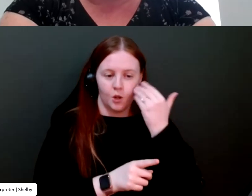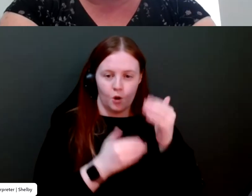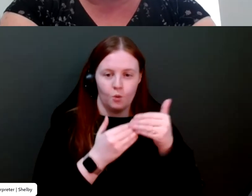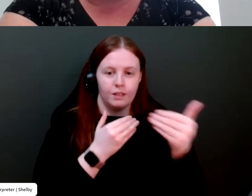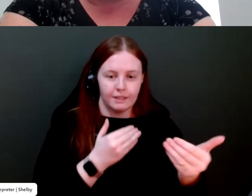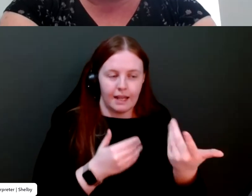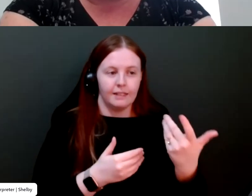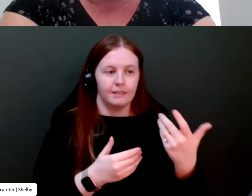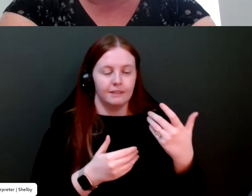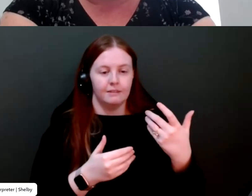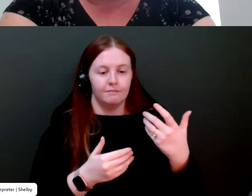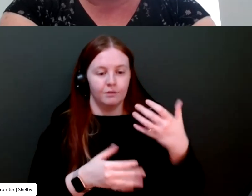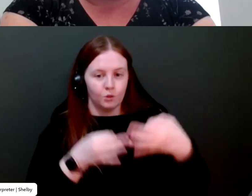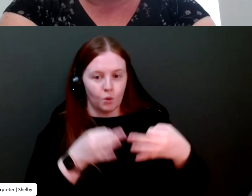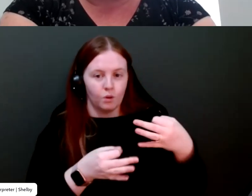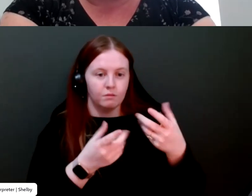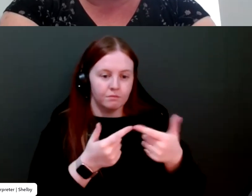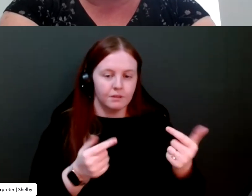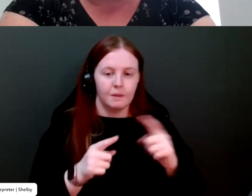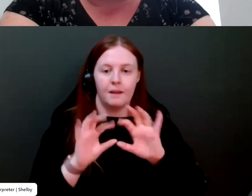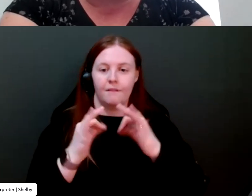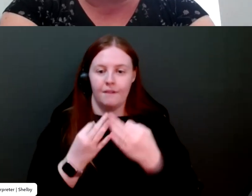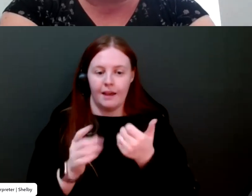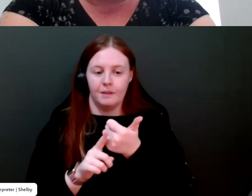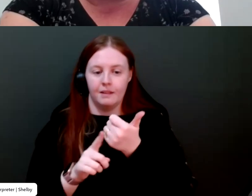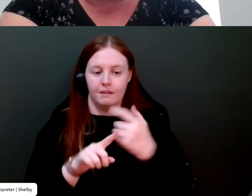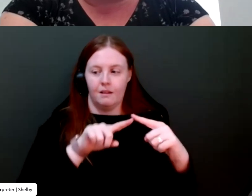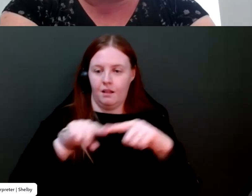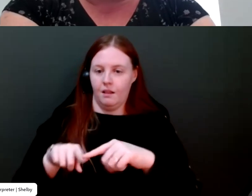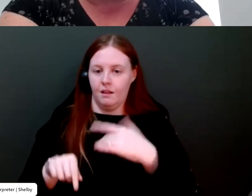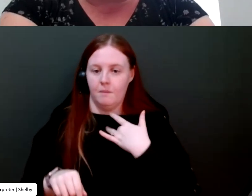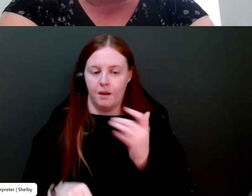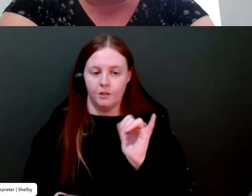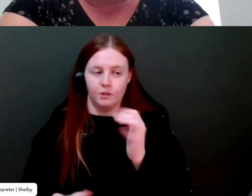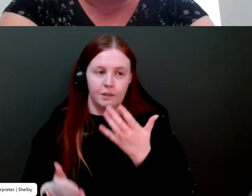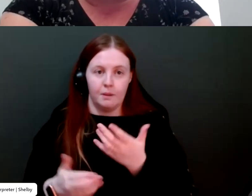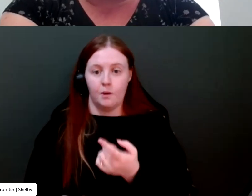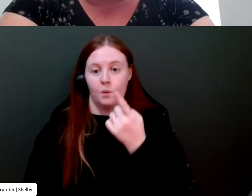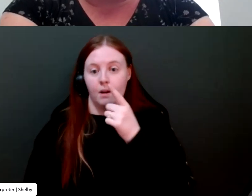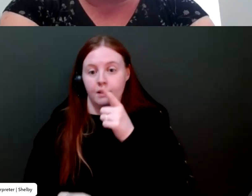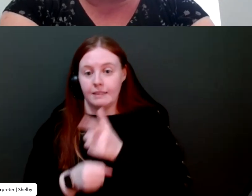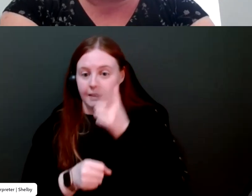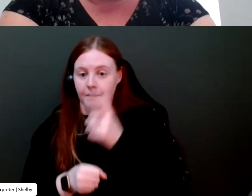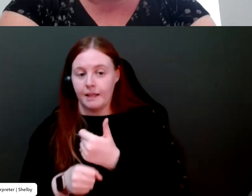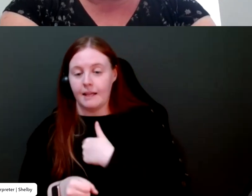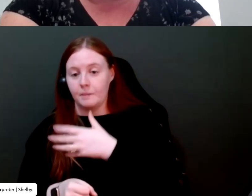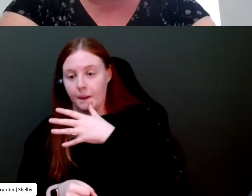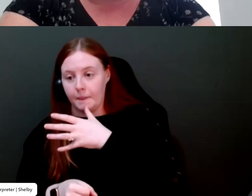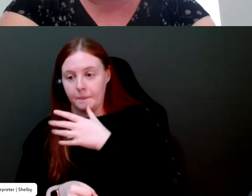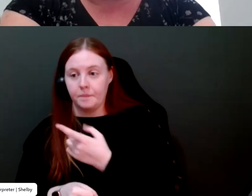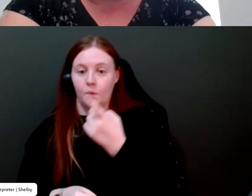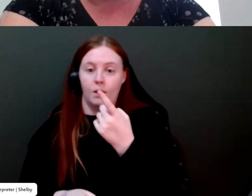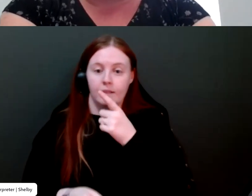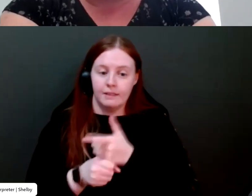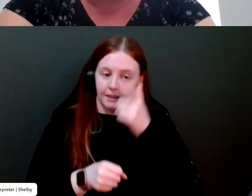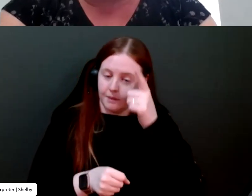family members are heavily leaned on, because maybe one sibling has mom and one sibling has dad, or what have you. So you almost have